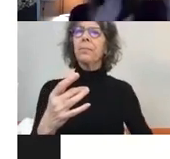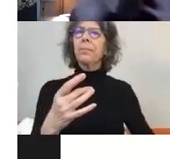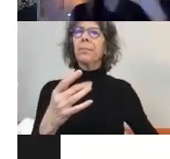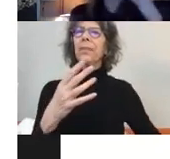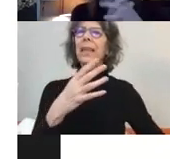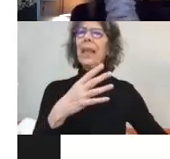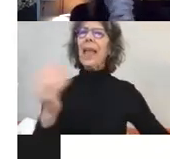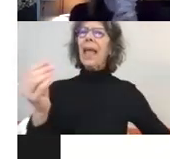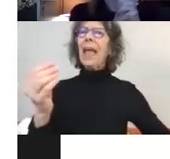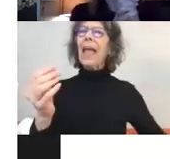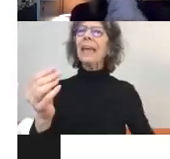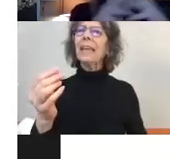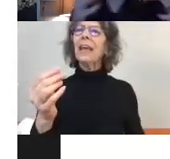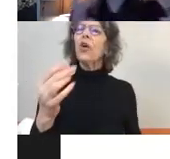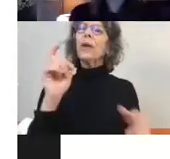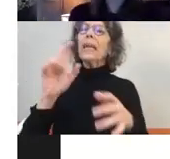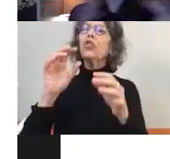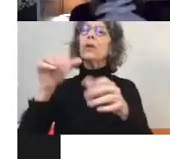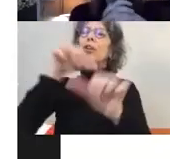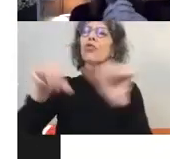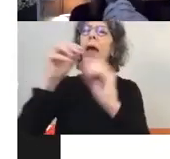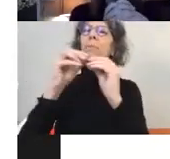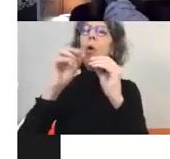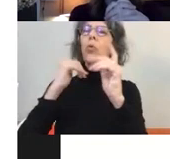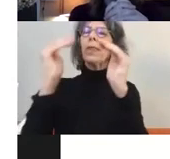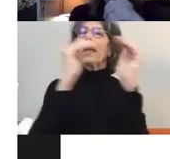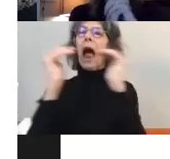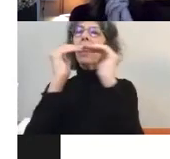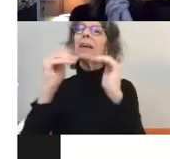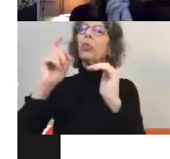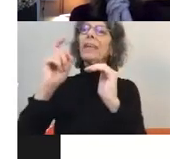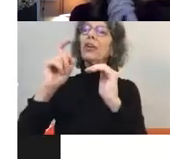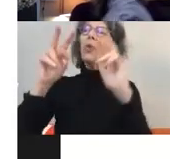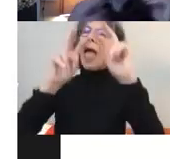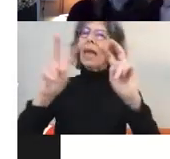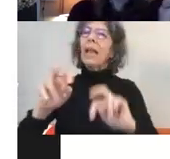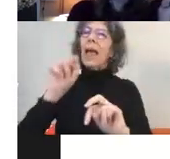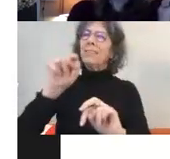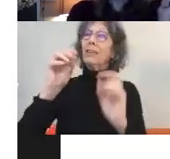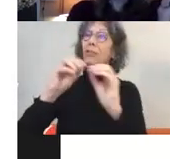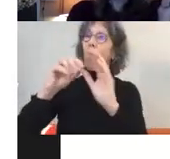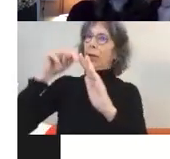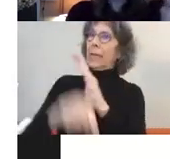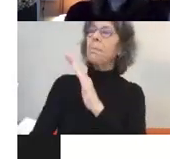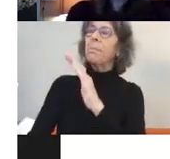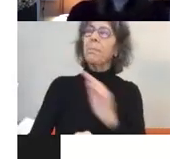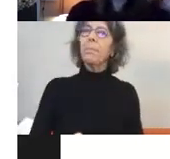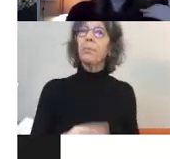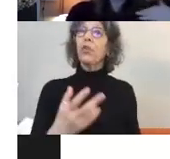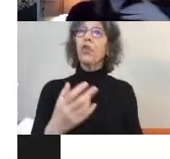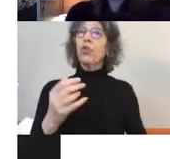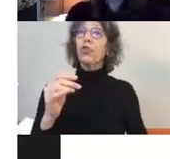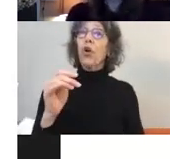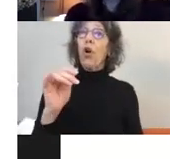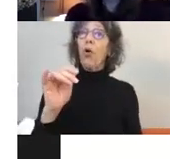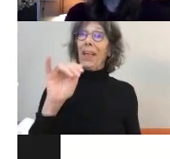with our colleagues and have to analyze it at much deeper level. So that gets me to